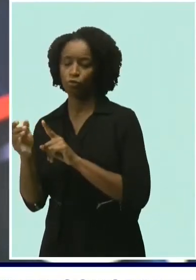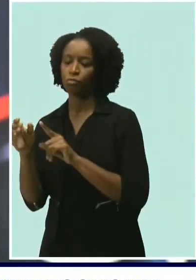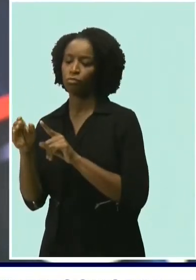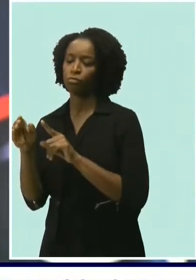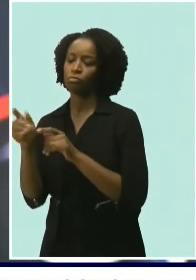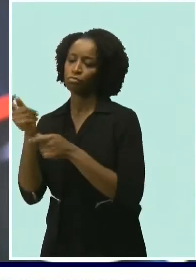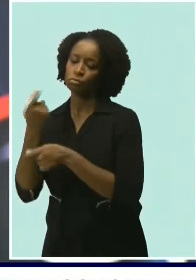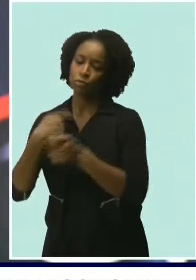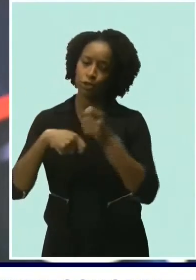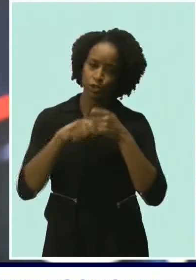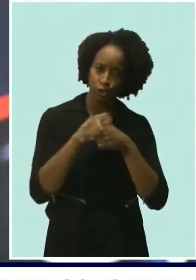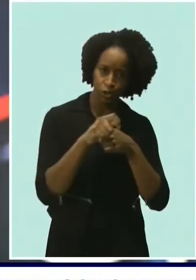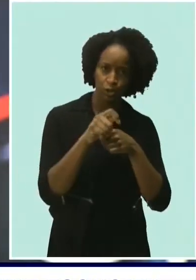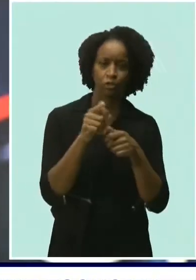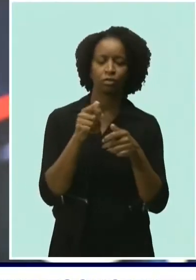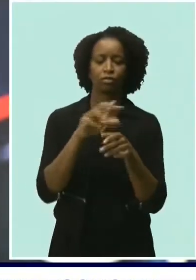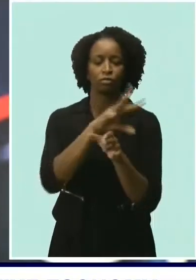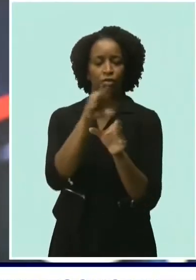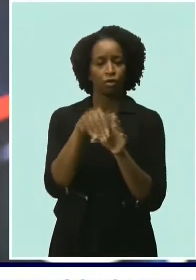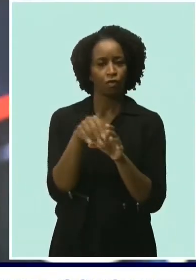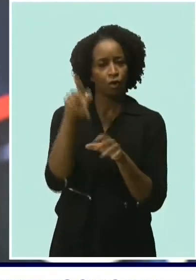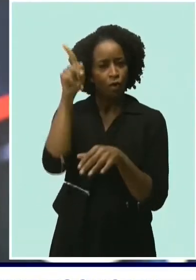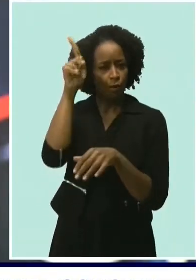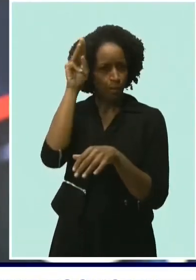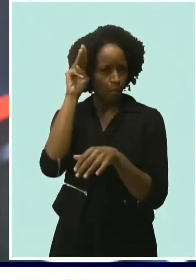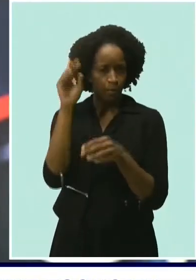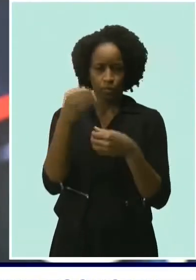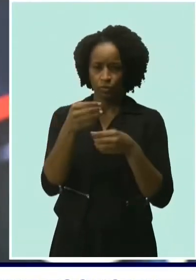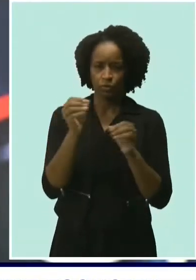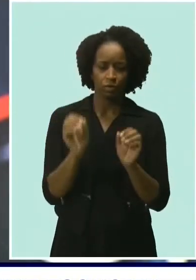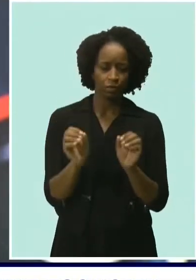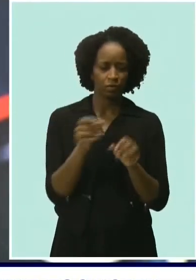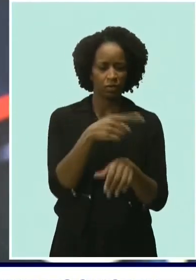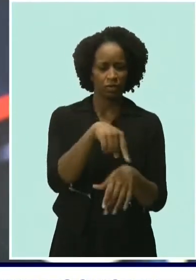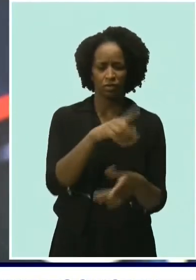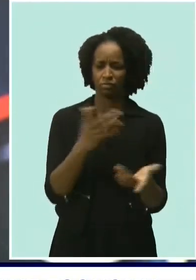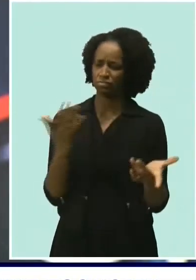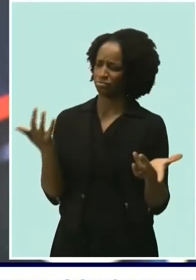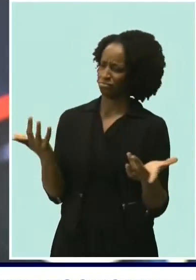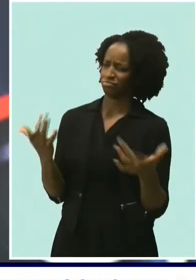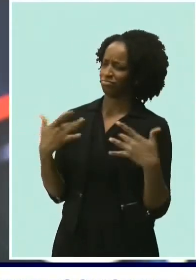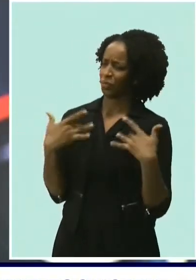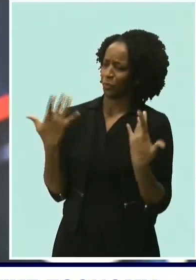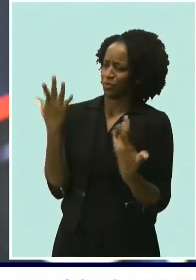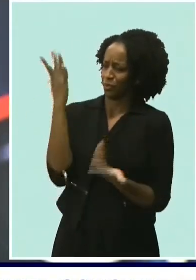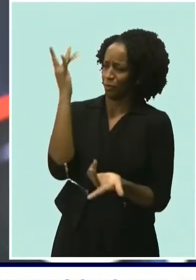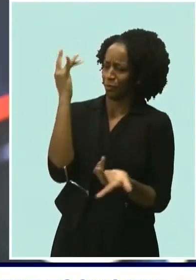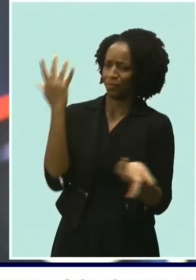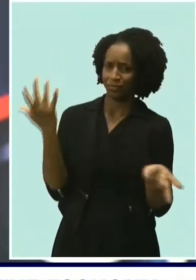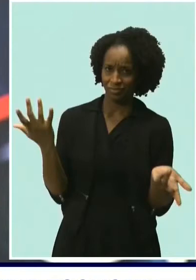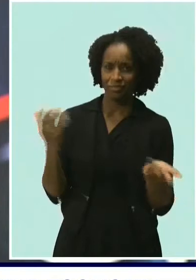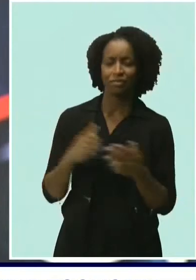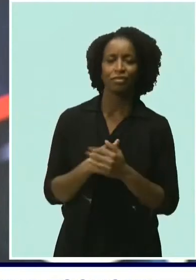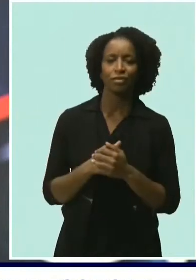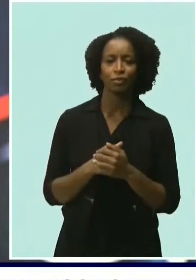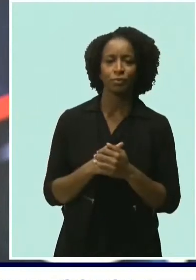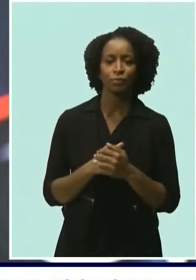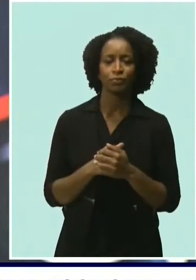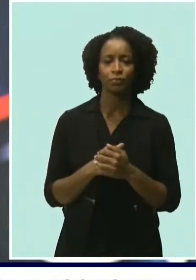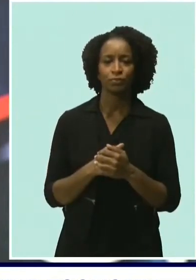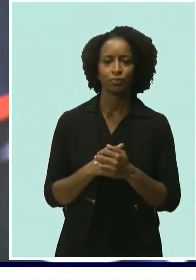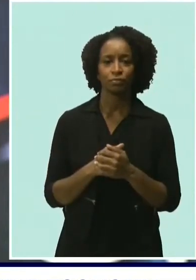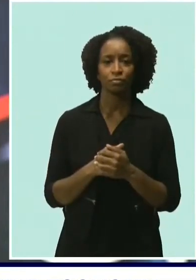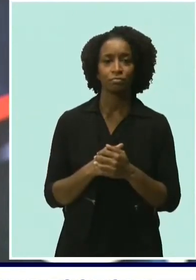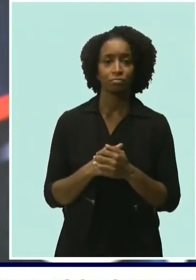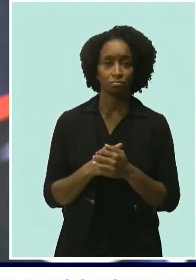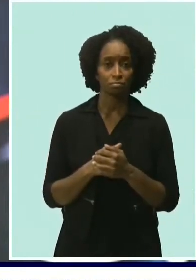Minister in the Prime Minister's office. During a PDP media conference, a spokesman on the creative economy, Alan Springer, says no provision